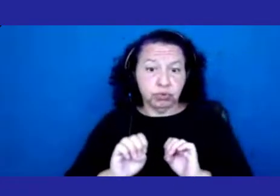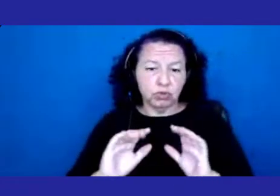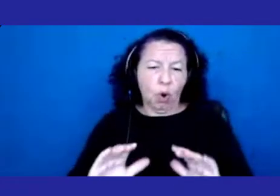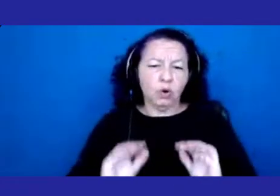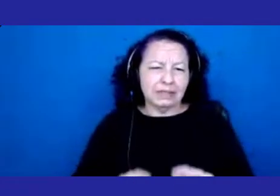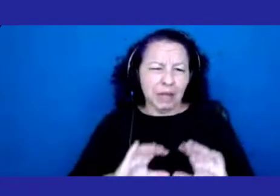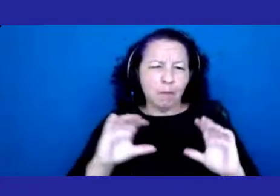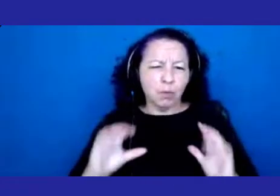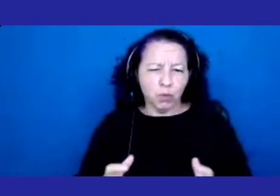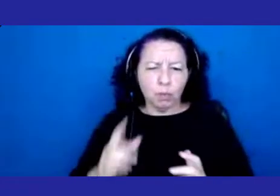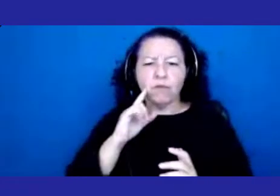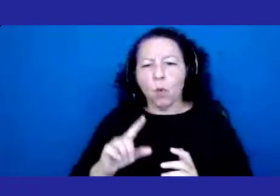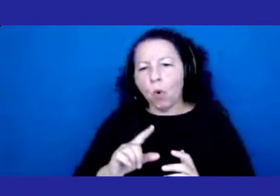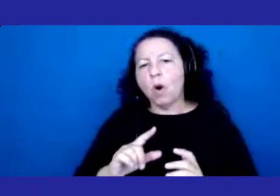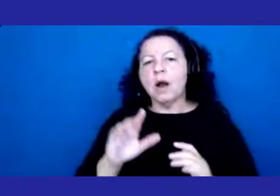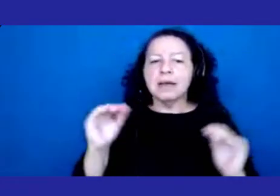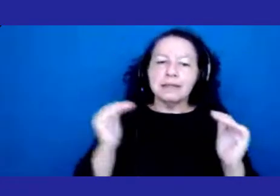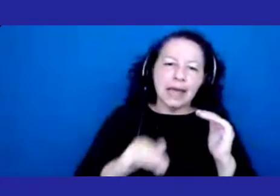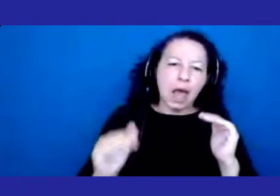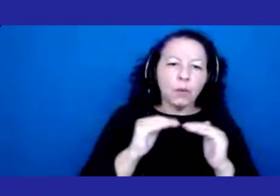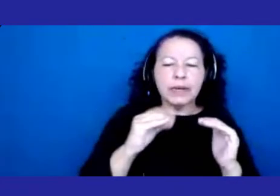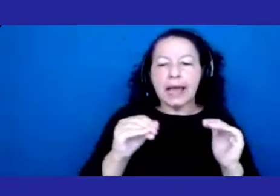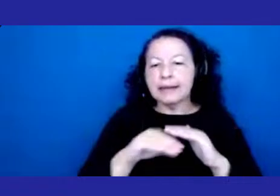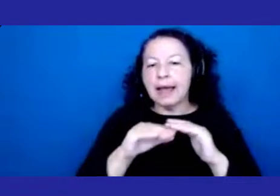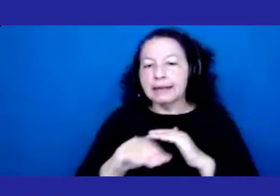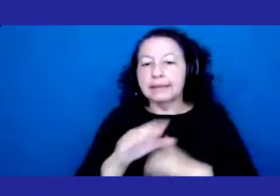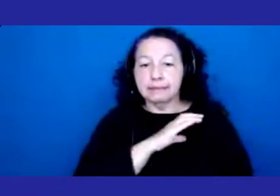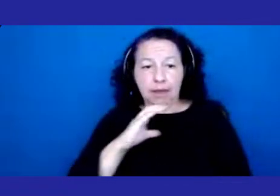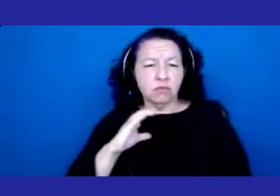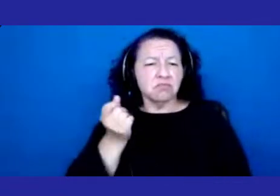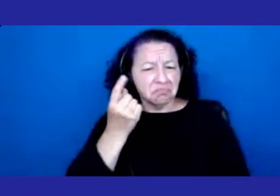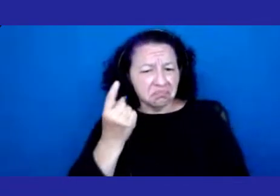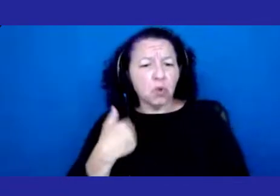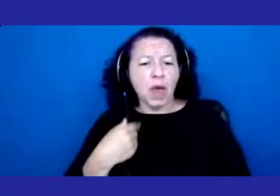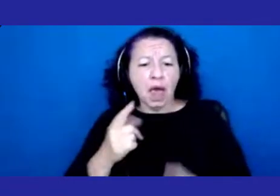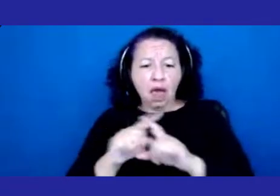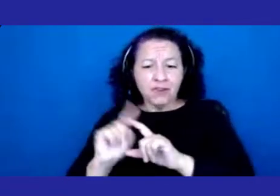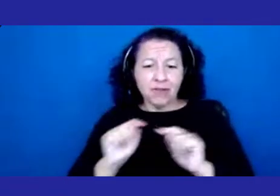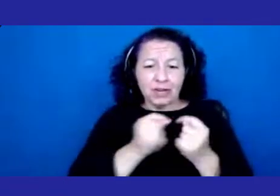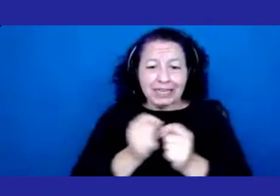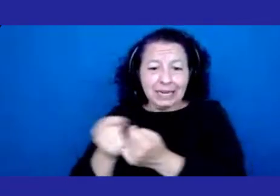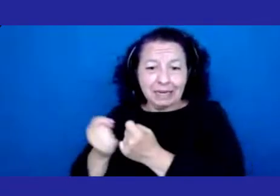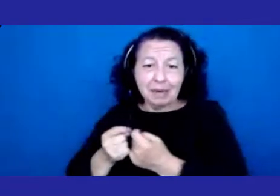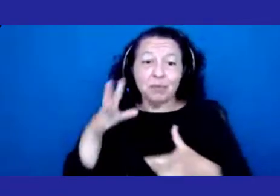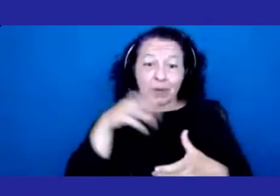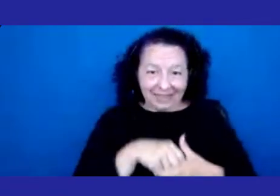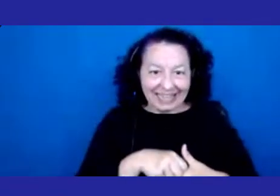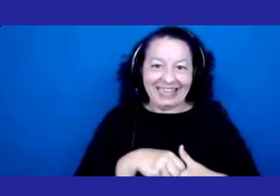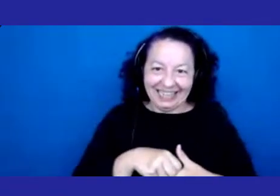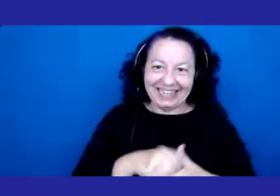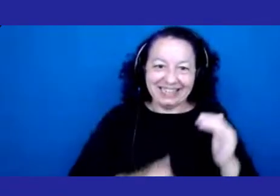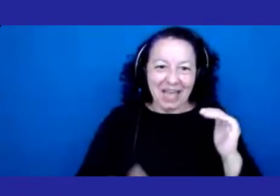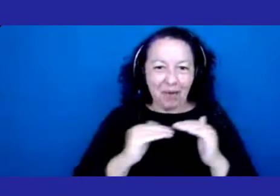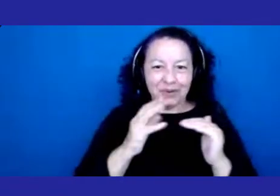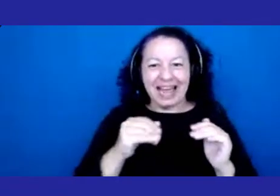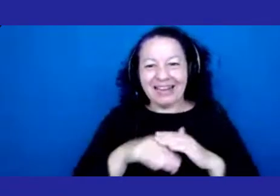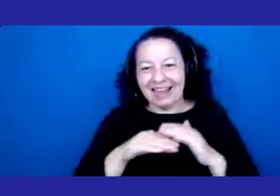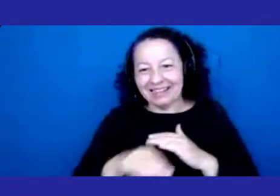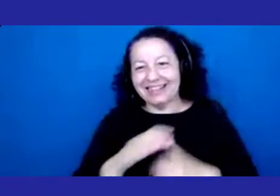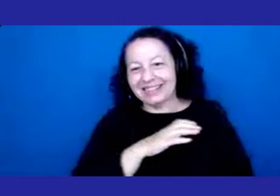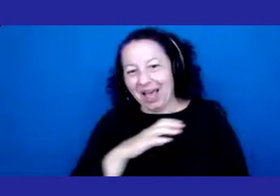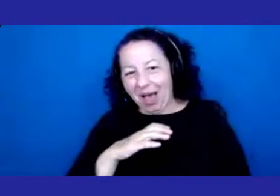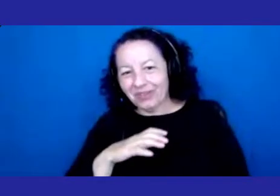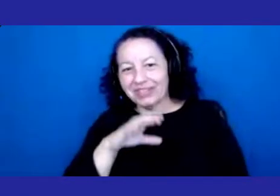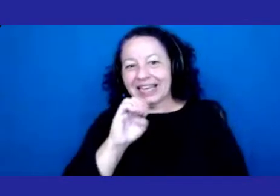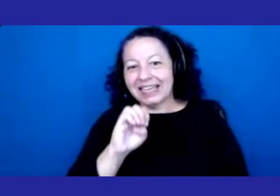and Access Council. As you know, there are different teams within the Equity and Access Council. We have the Workplace Diversity Group, the